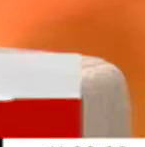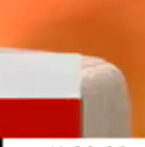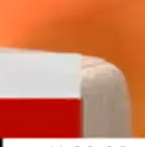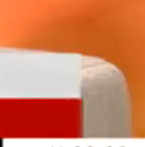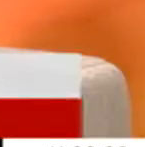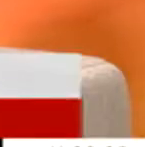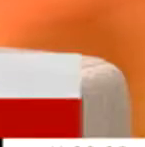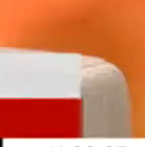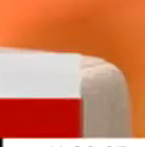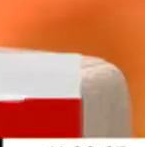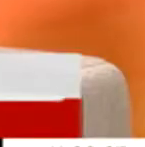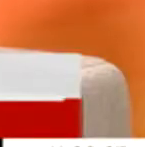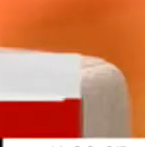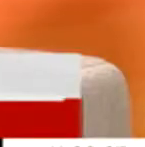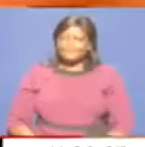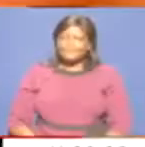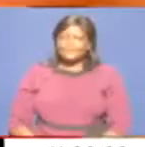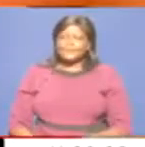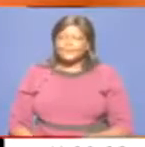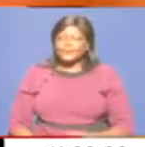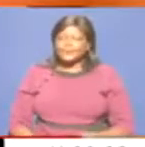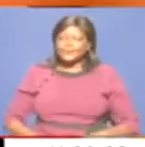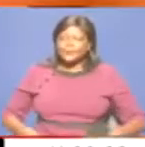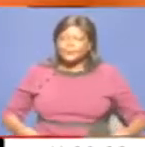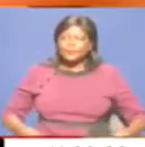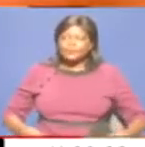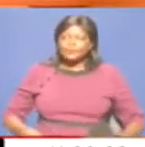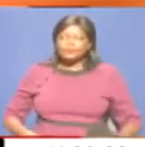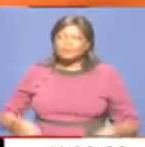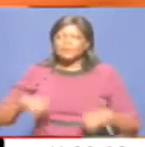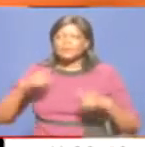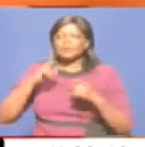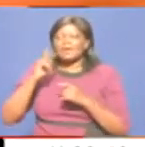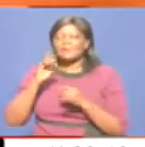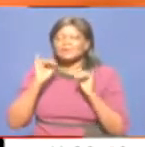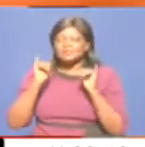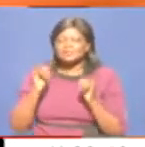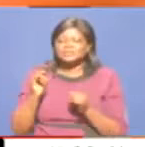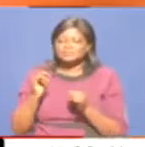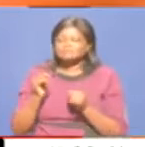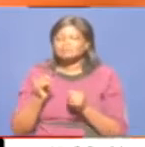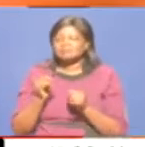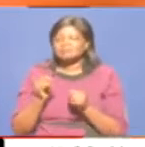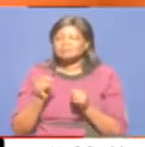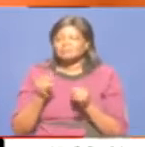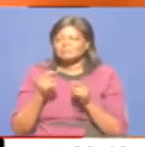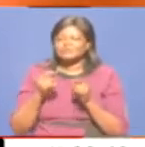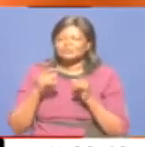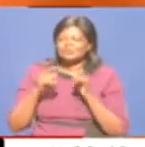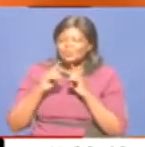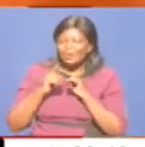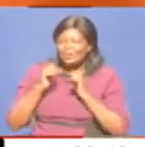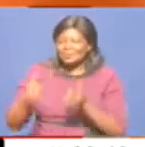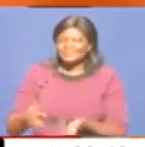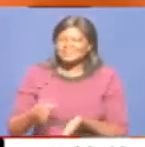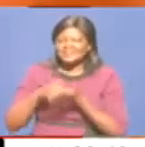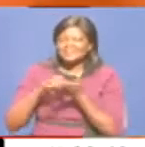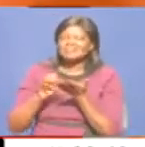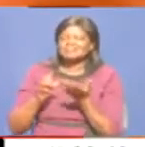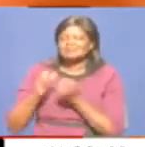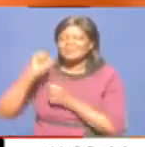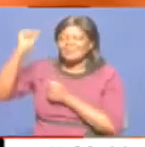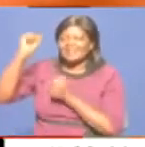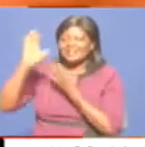Welcome back. This is KBC News Check, and we are looking at the state of politics in the country. In the first hour, we have been looking at the low